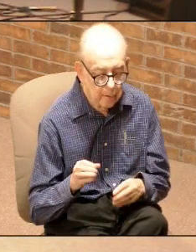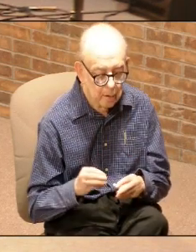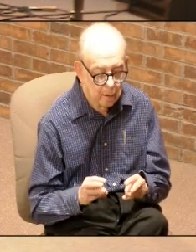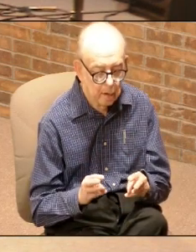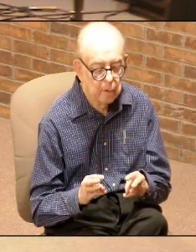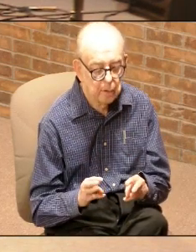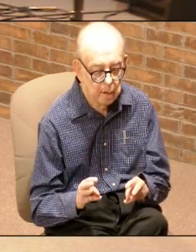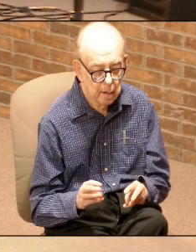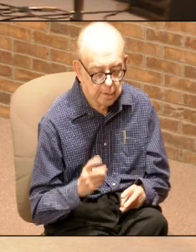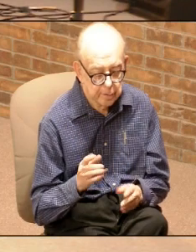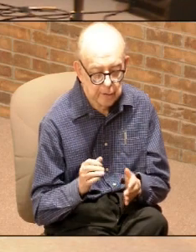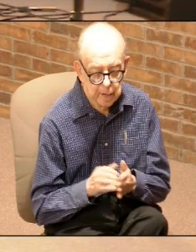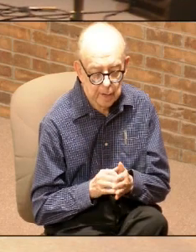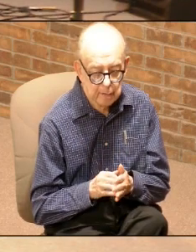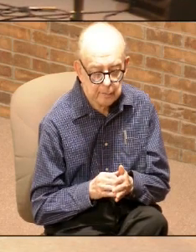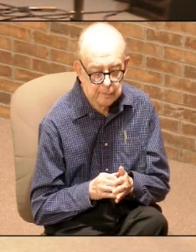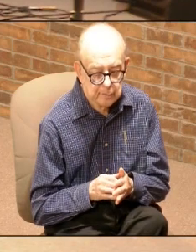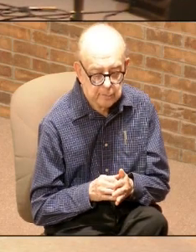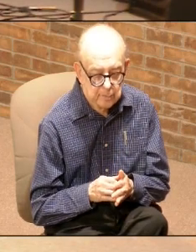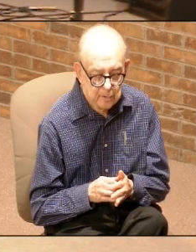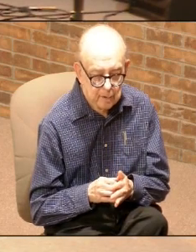I understand that.